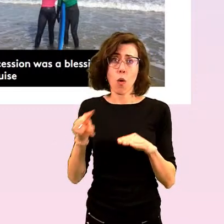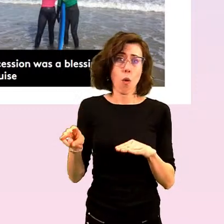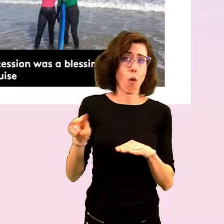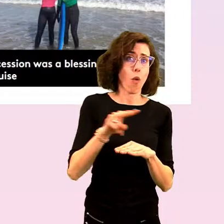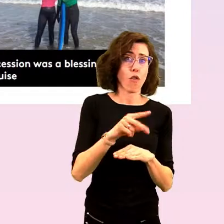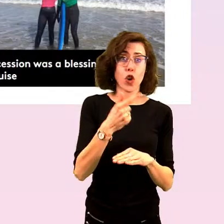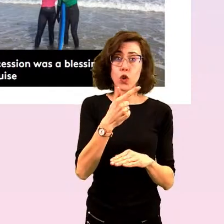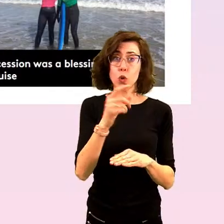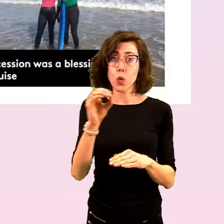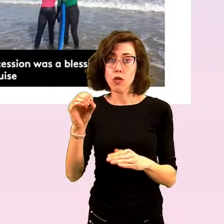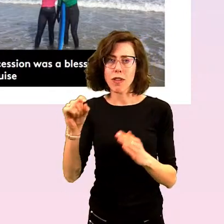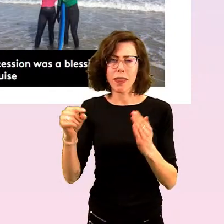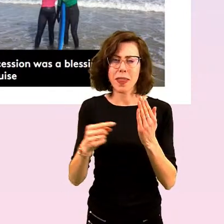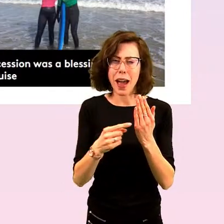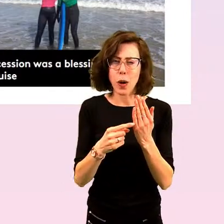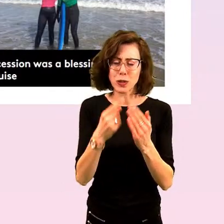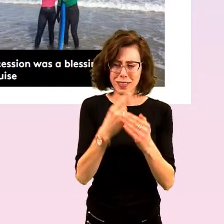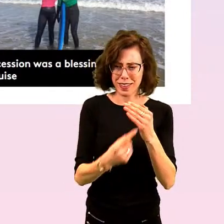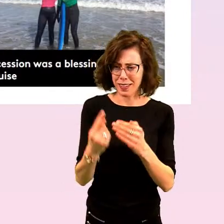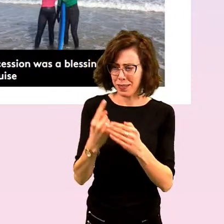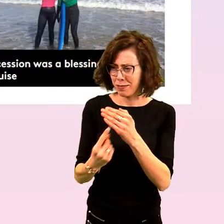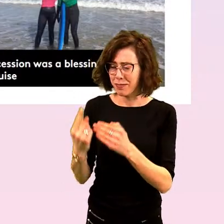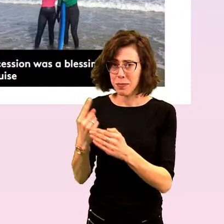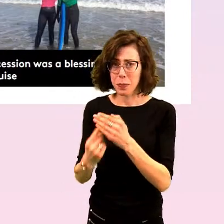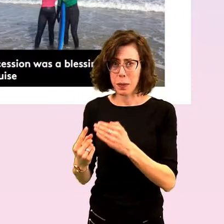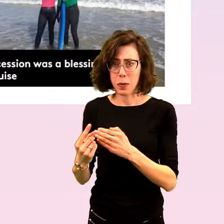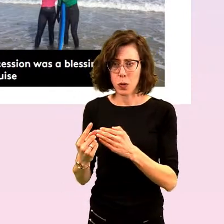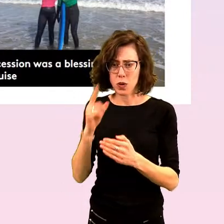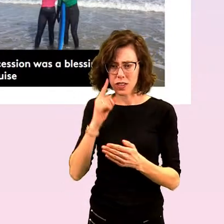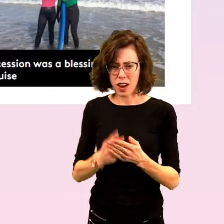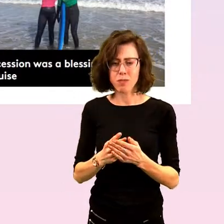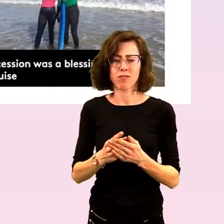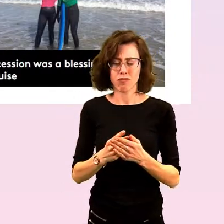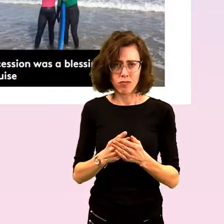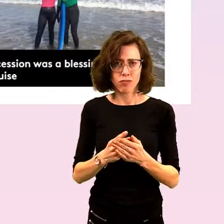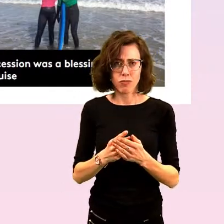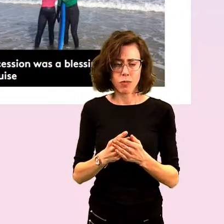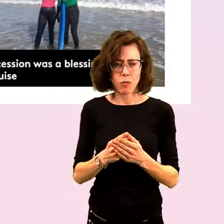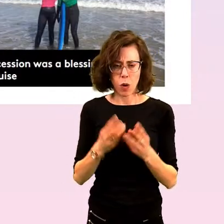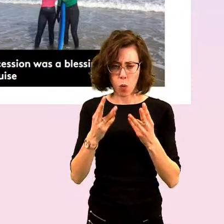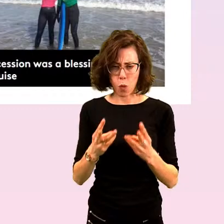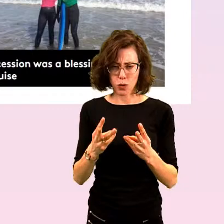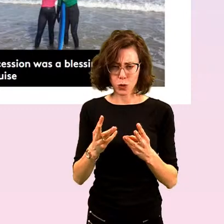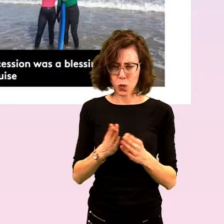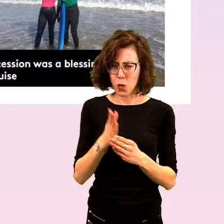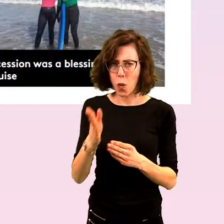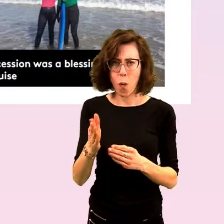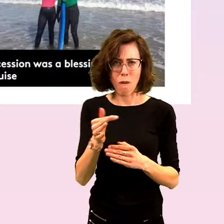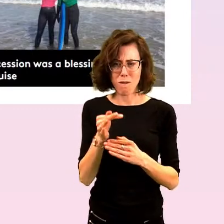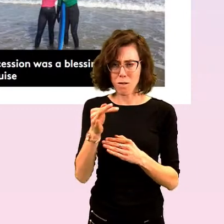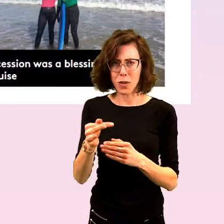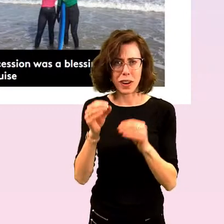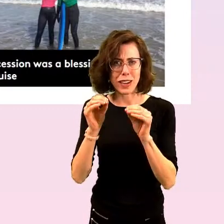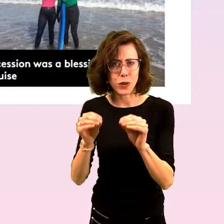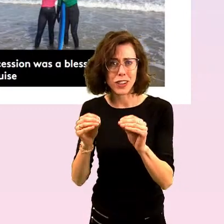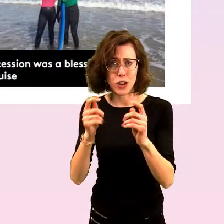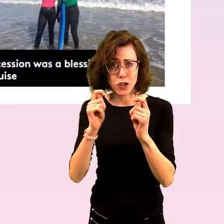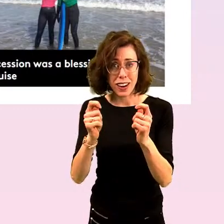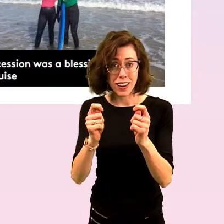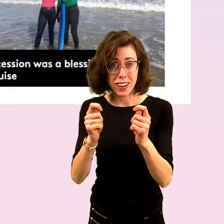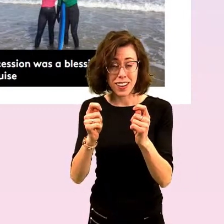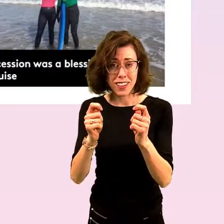200,000 individuals every year choosing to do something in further education and training. It's in your local